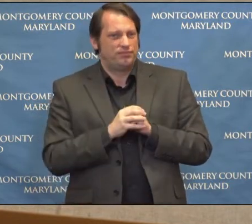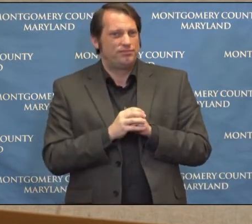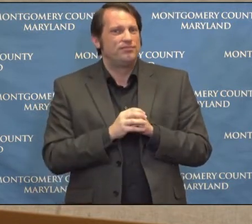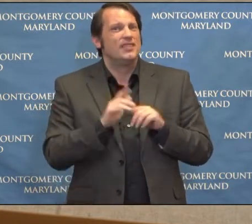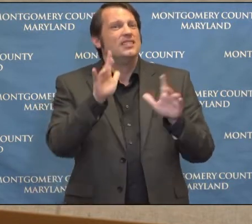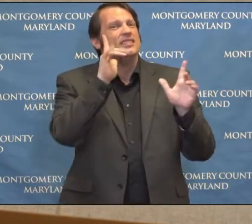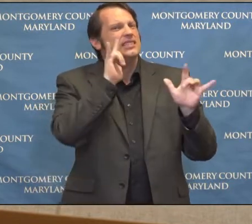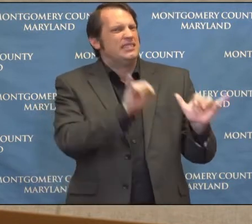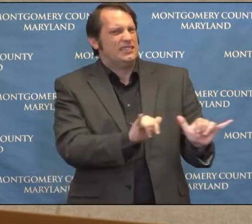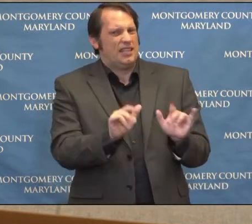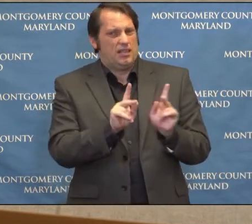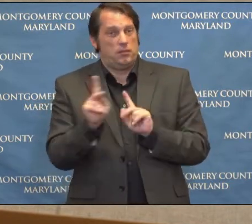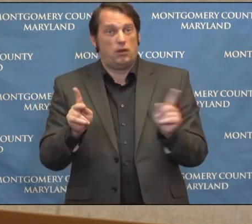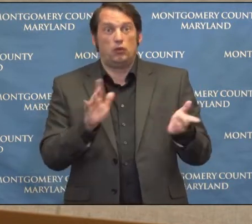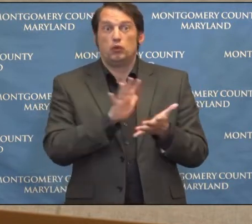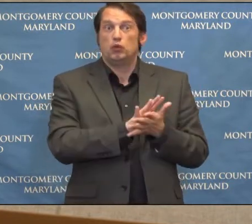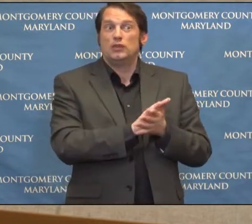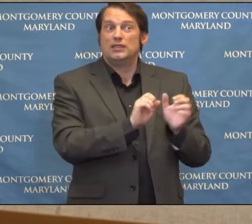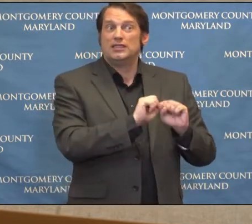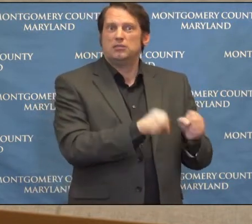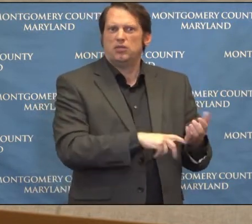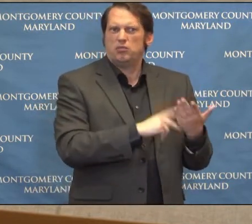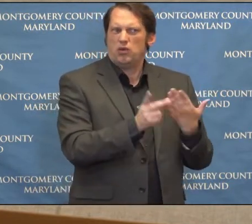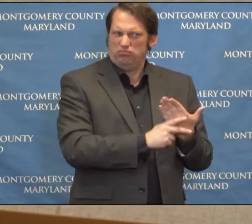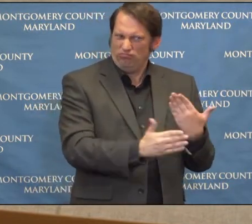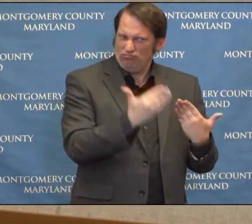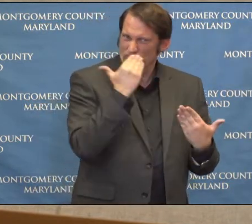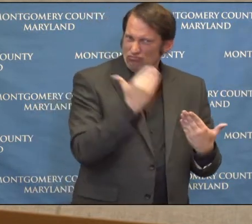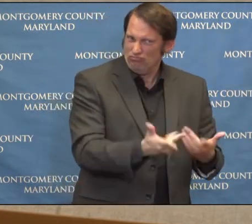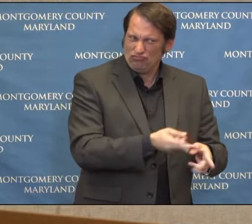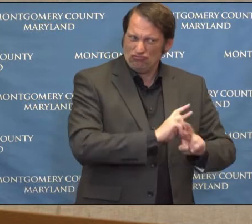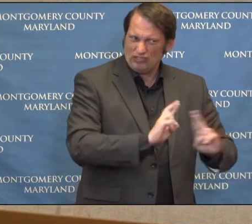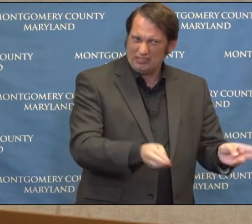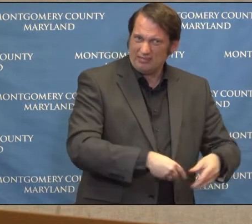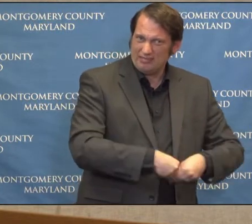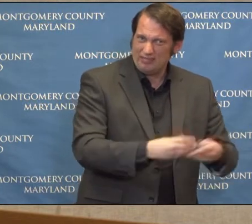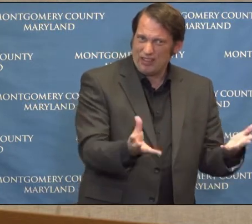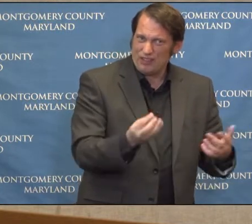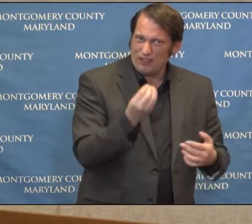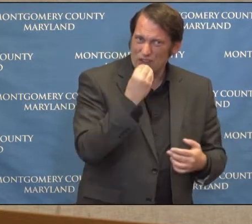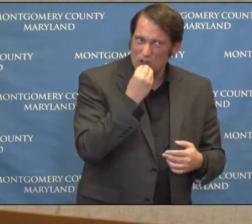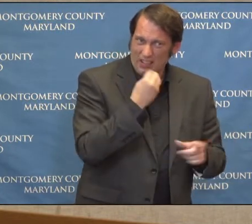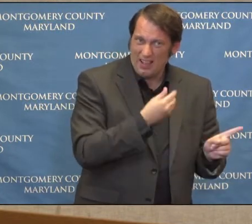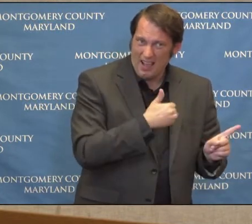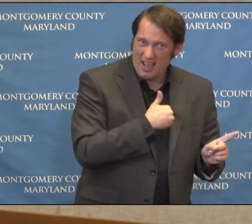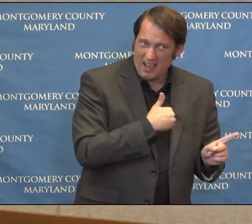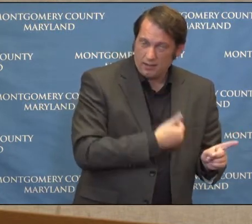program feeding children, and our senior nutrition program in the county is